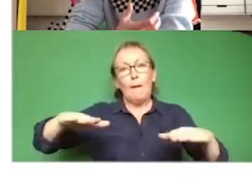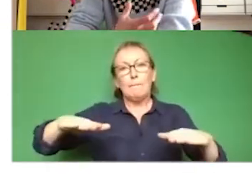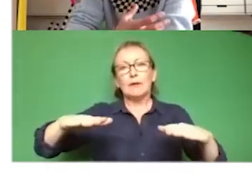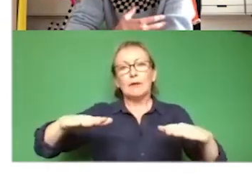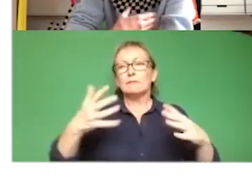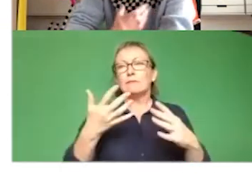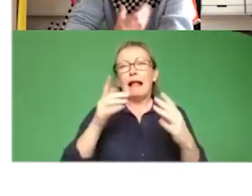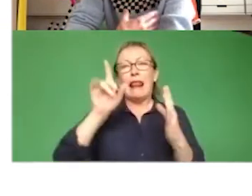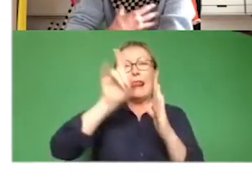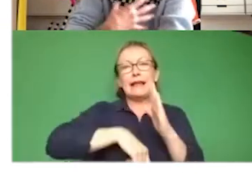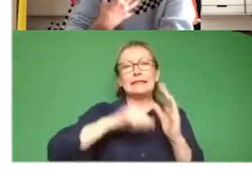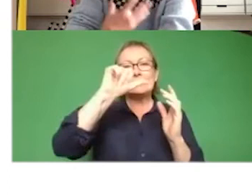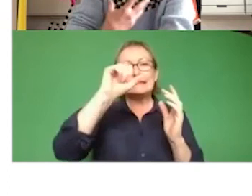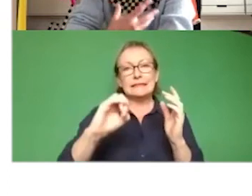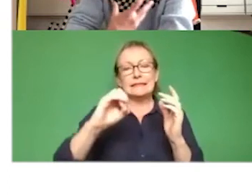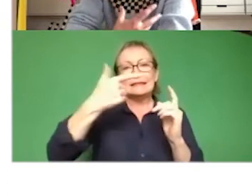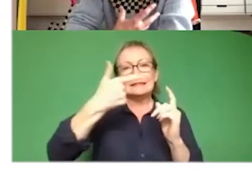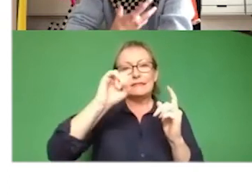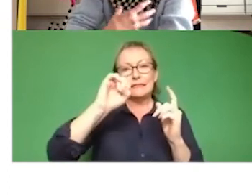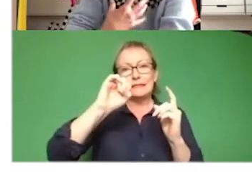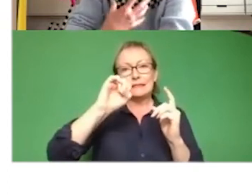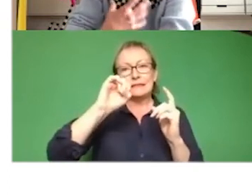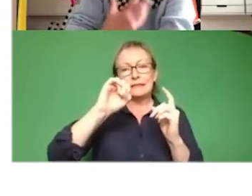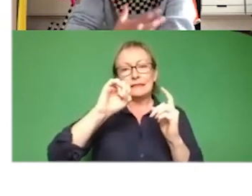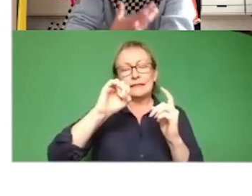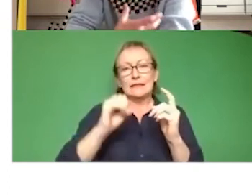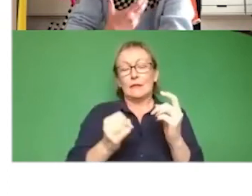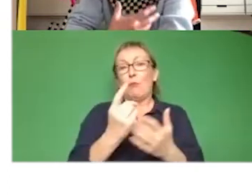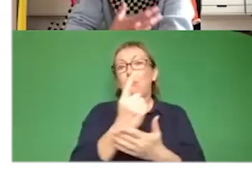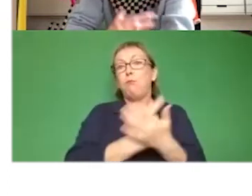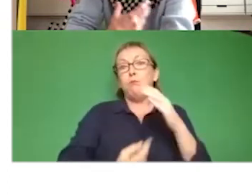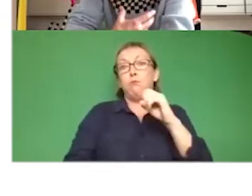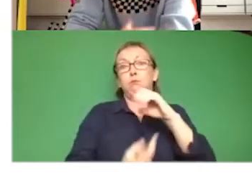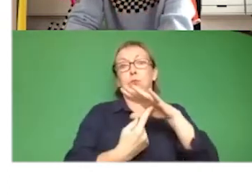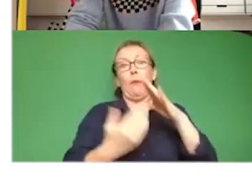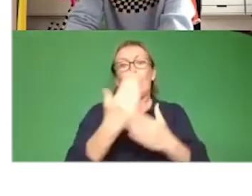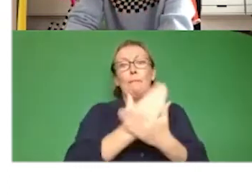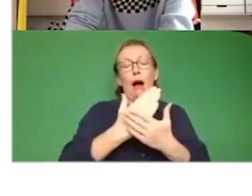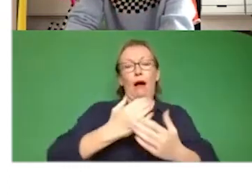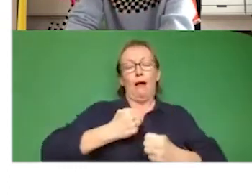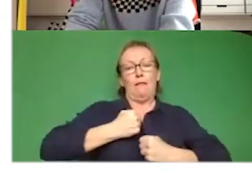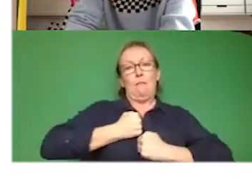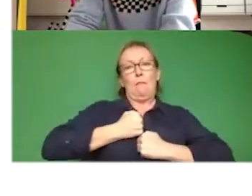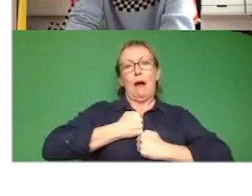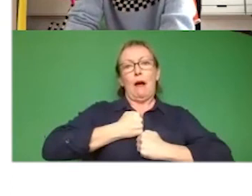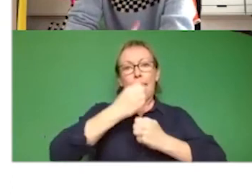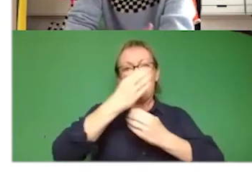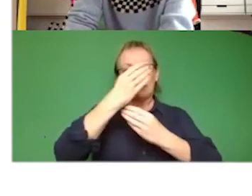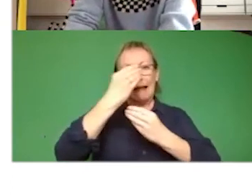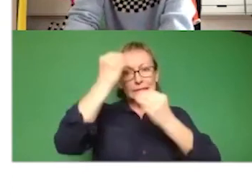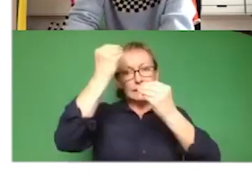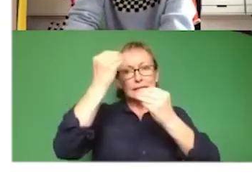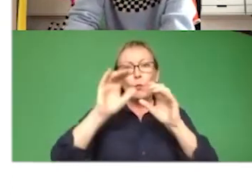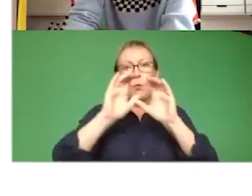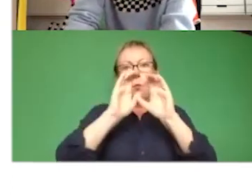60s, 70s was a great part of my sort of aesthetic world and influences, and I think that was always very